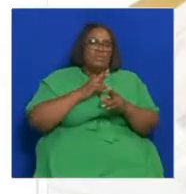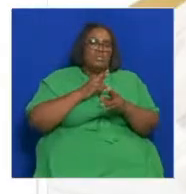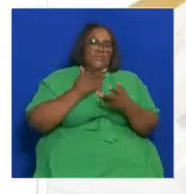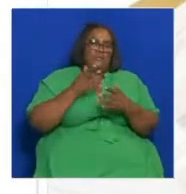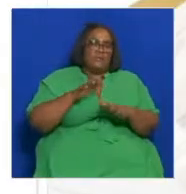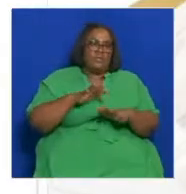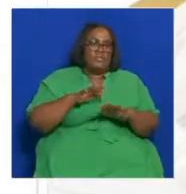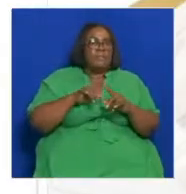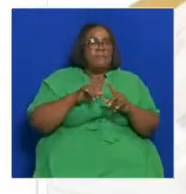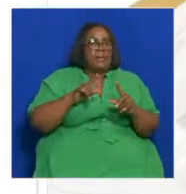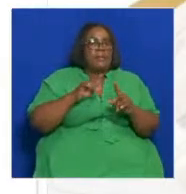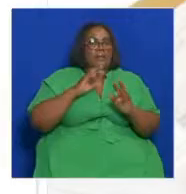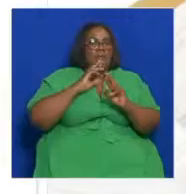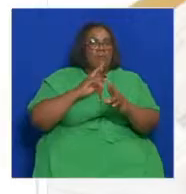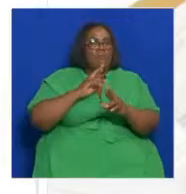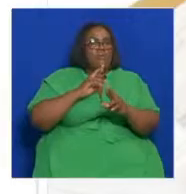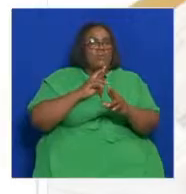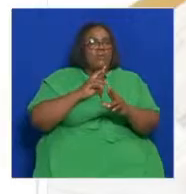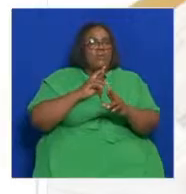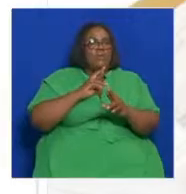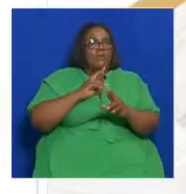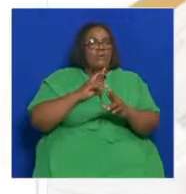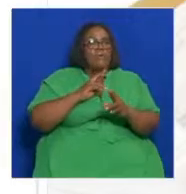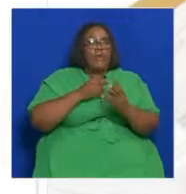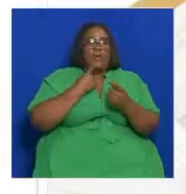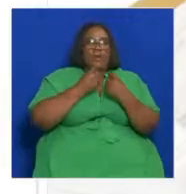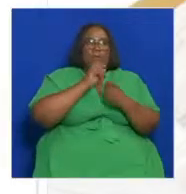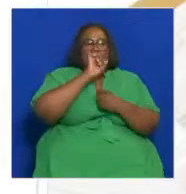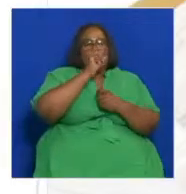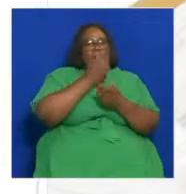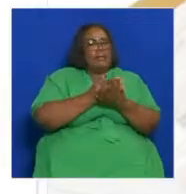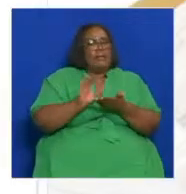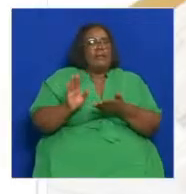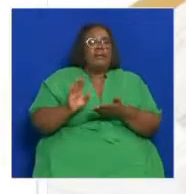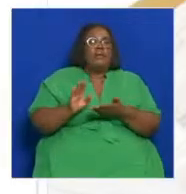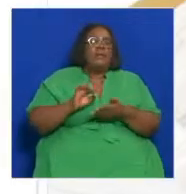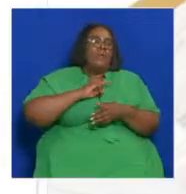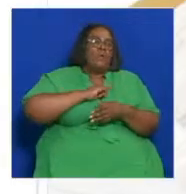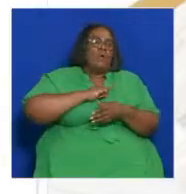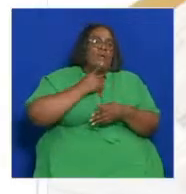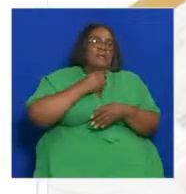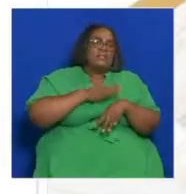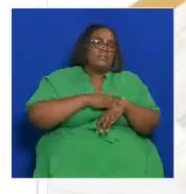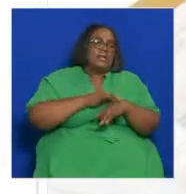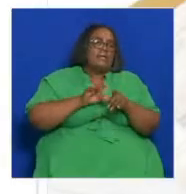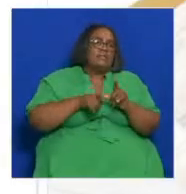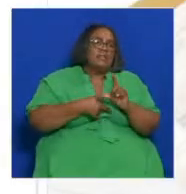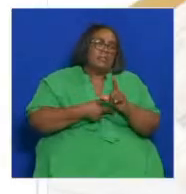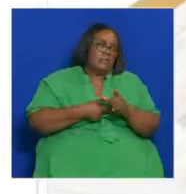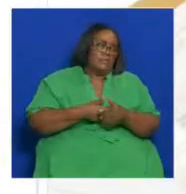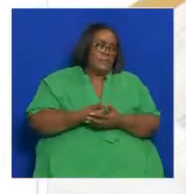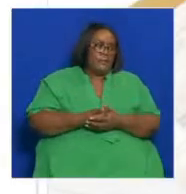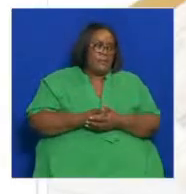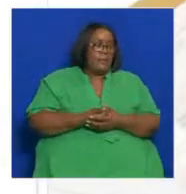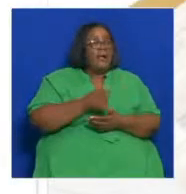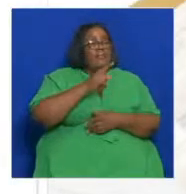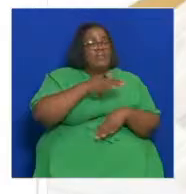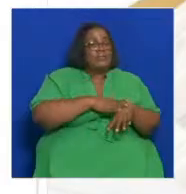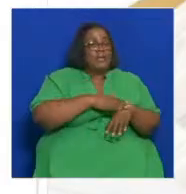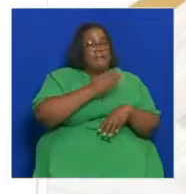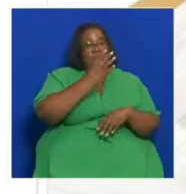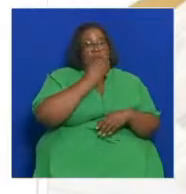dismissed on the grounds of a time lapse. At the time I was asked to facilitate the